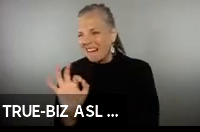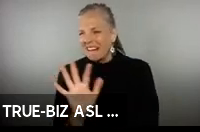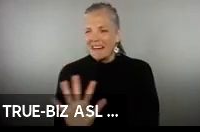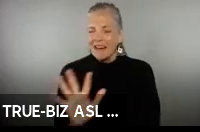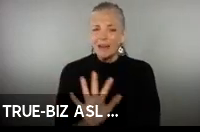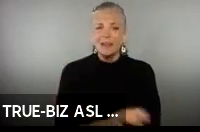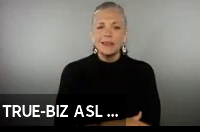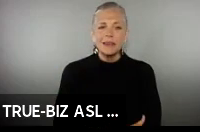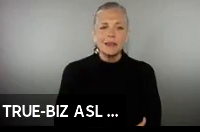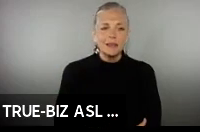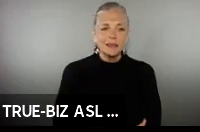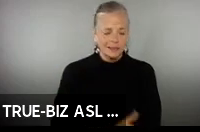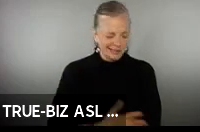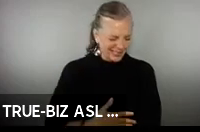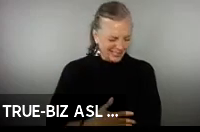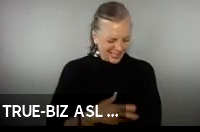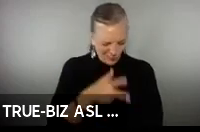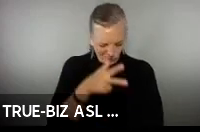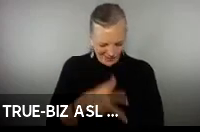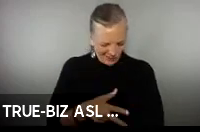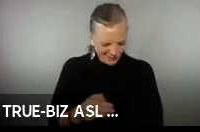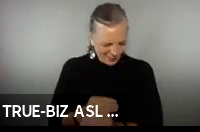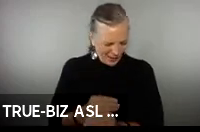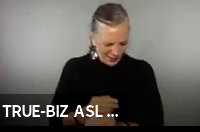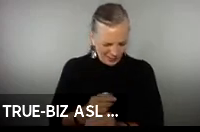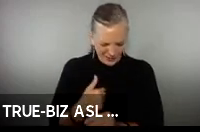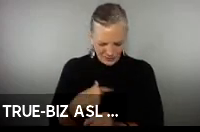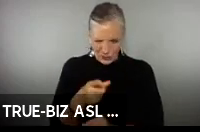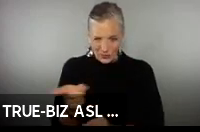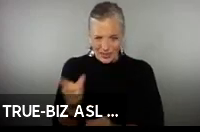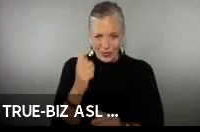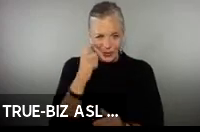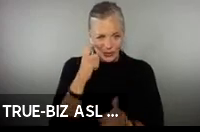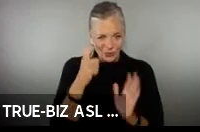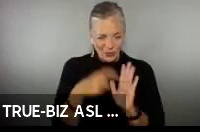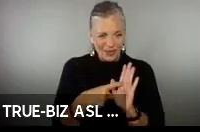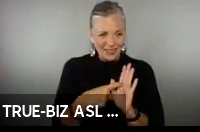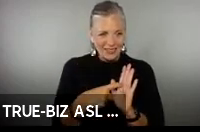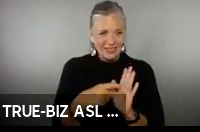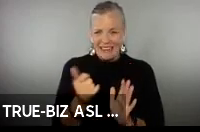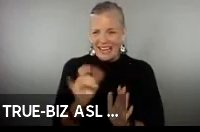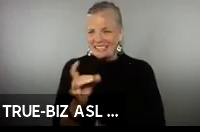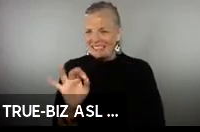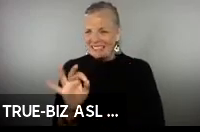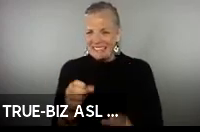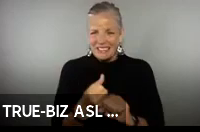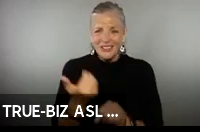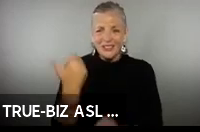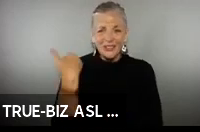Oh man, I'm bad at math now. Everyone's going to know this. About 19, 18 years ago.